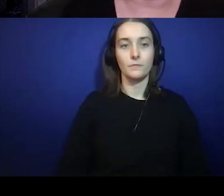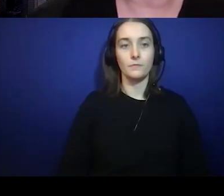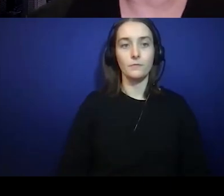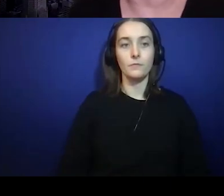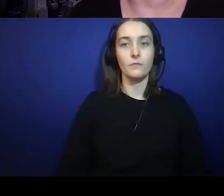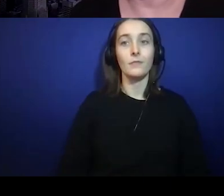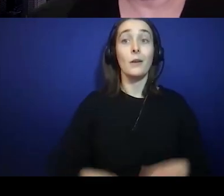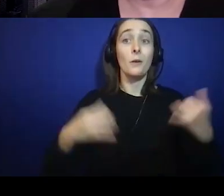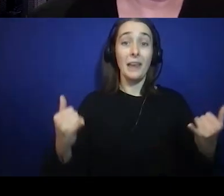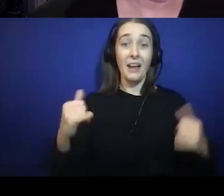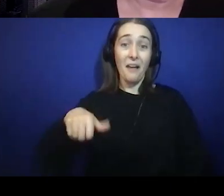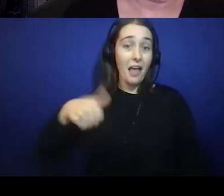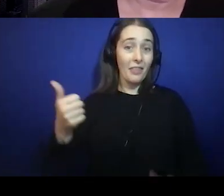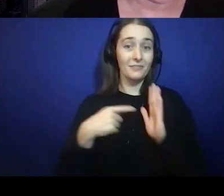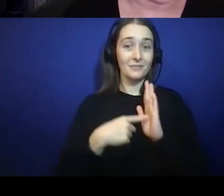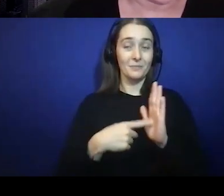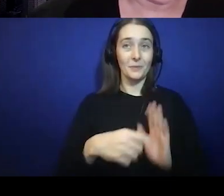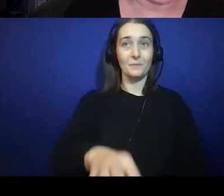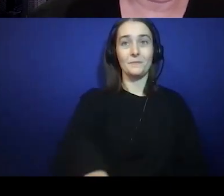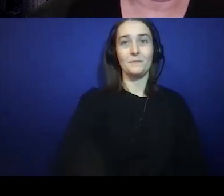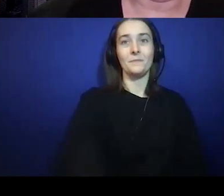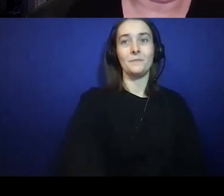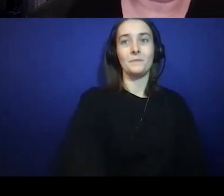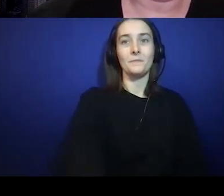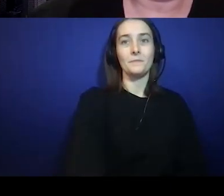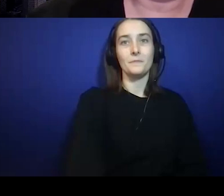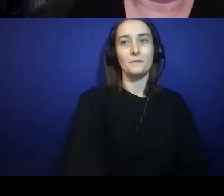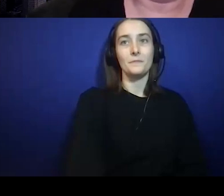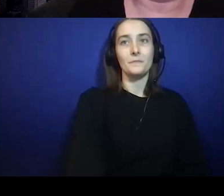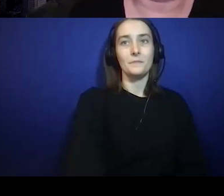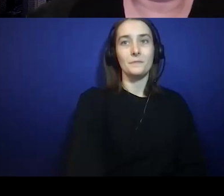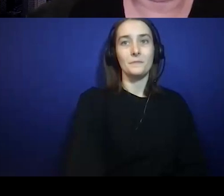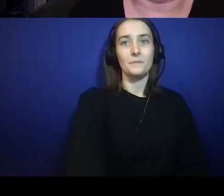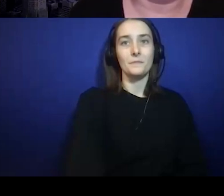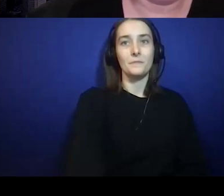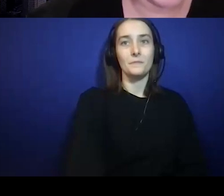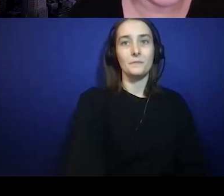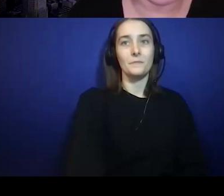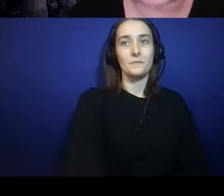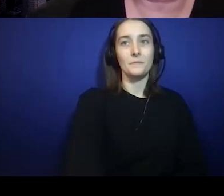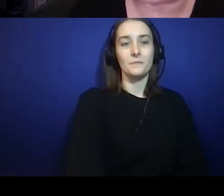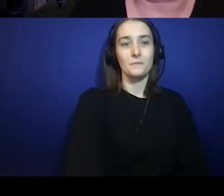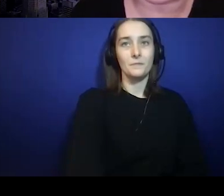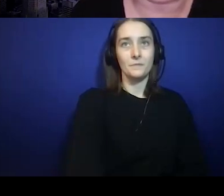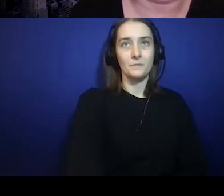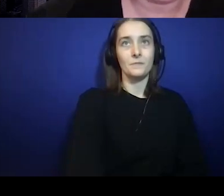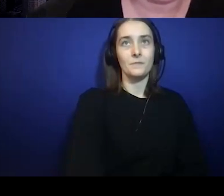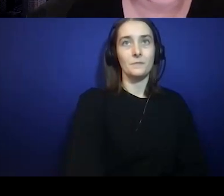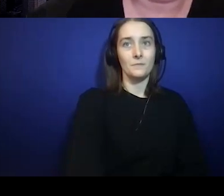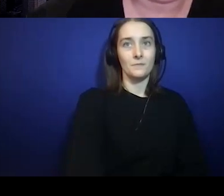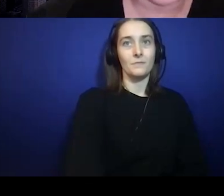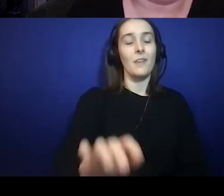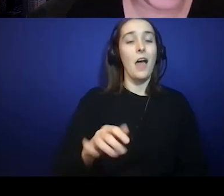Let's look at another one. So here's another example of an attempt at trying to